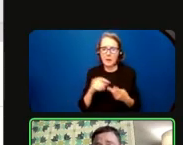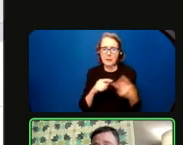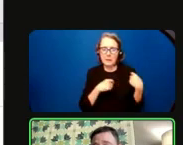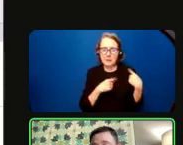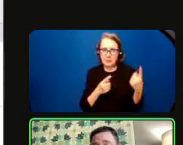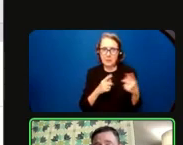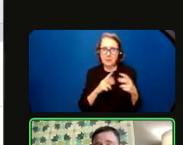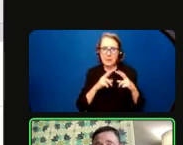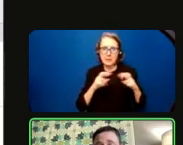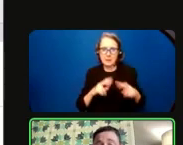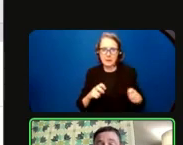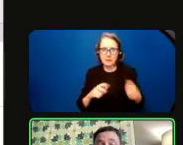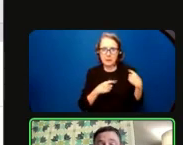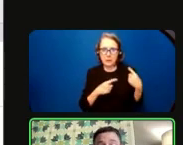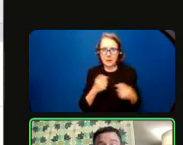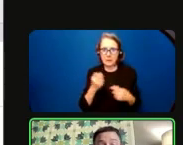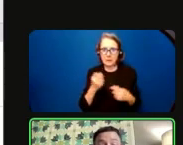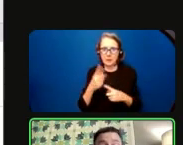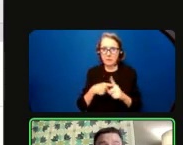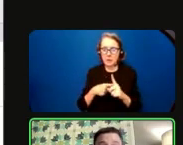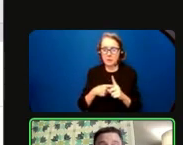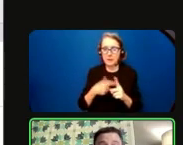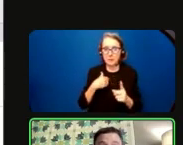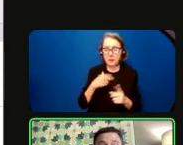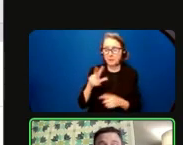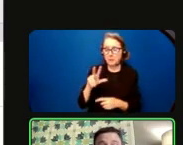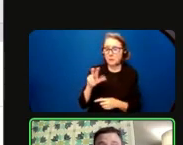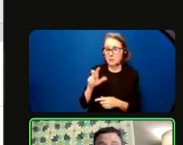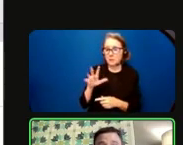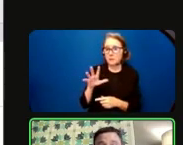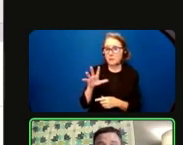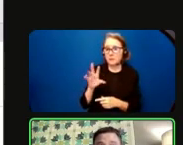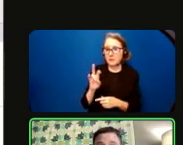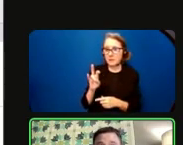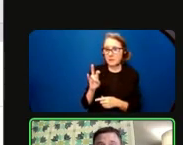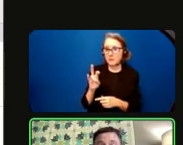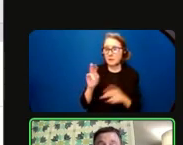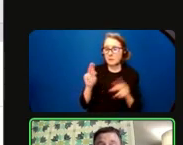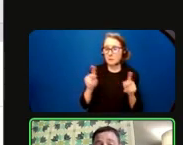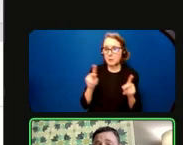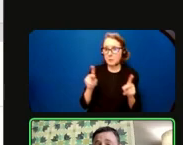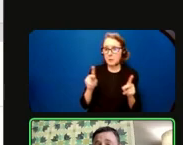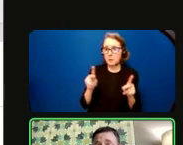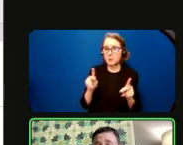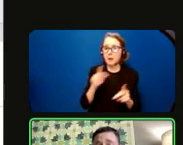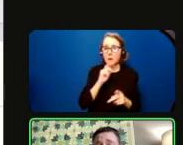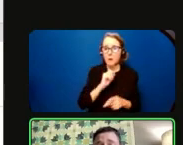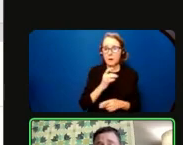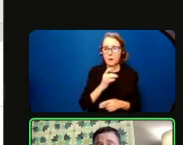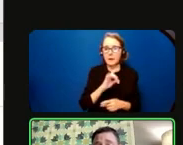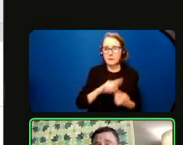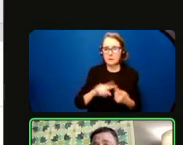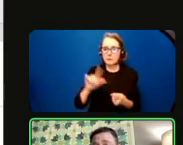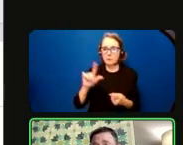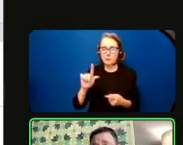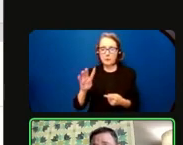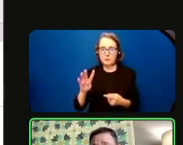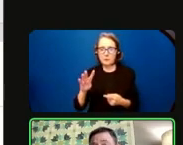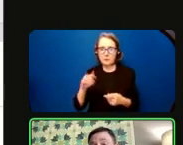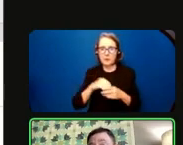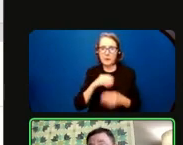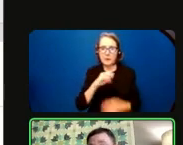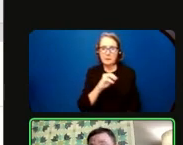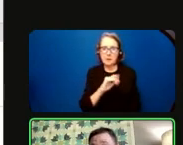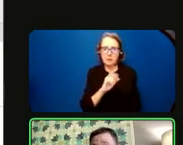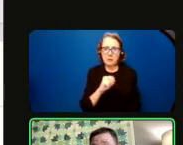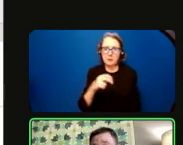assessed over the last 12 months that there are 357 folks 18 to 24 in Marion Polk County